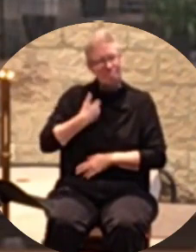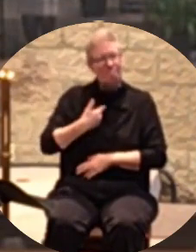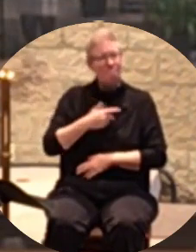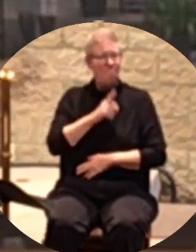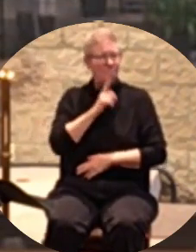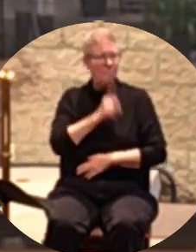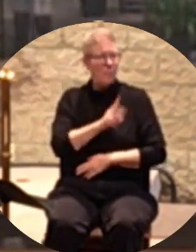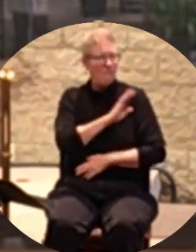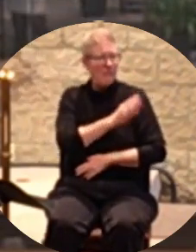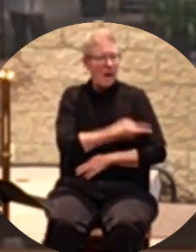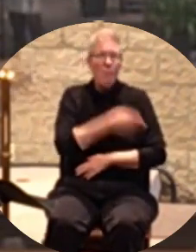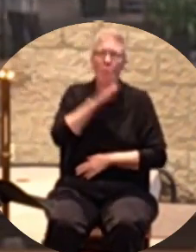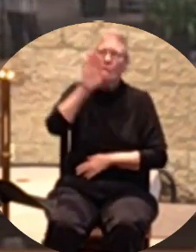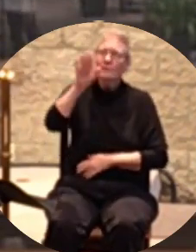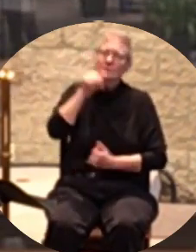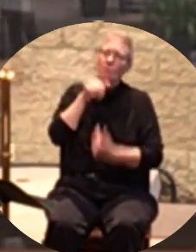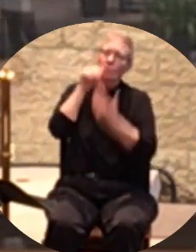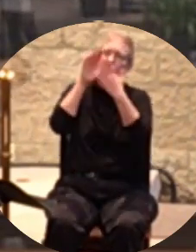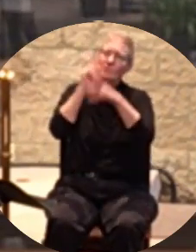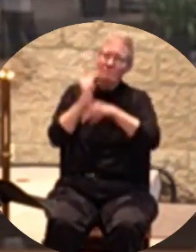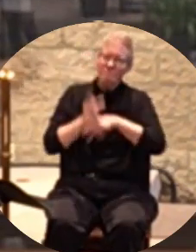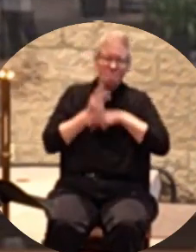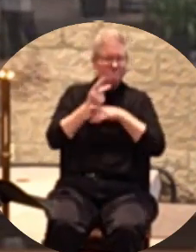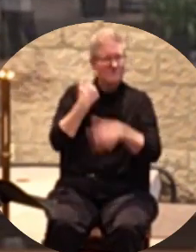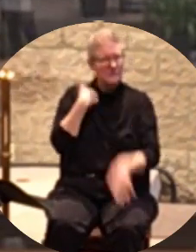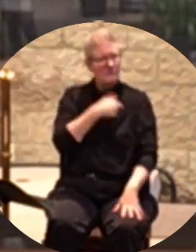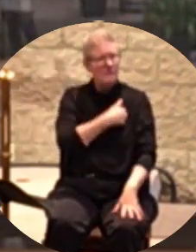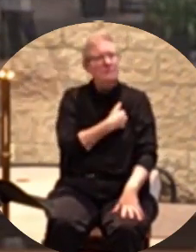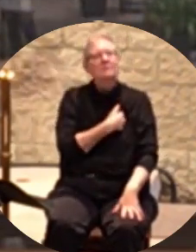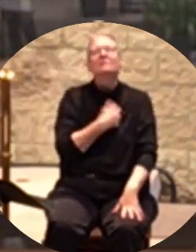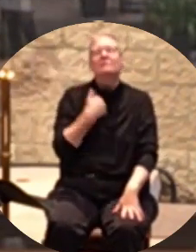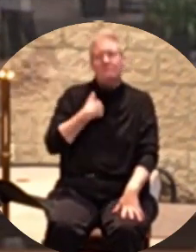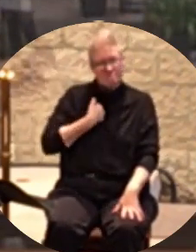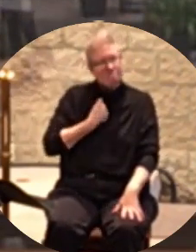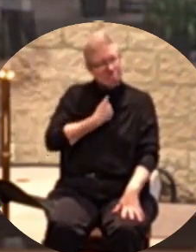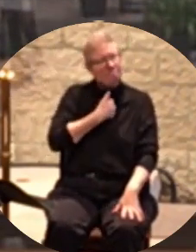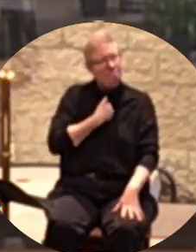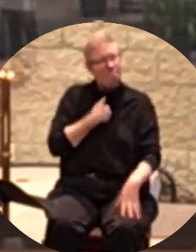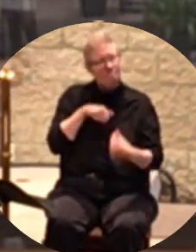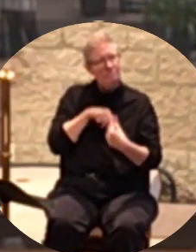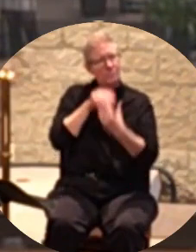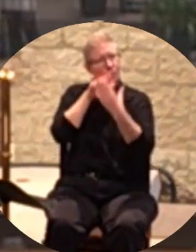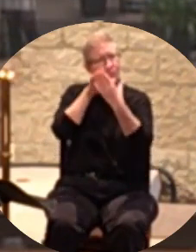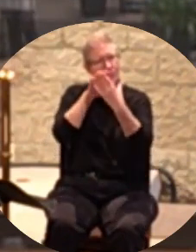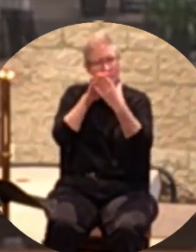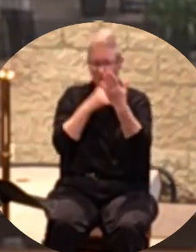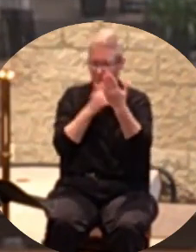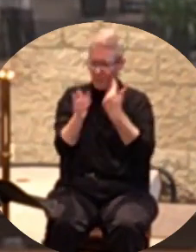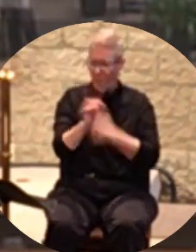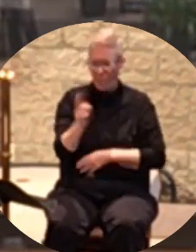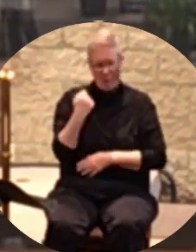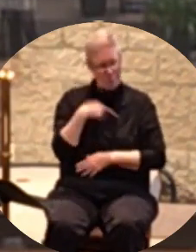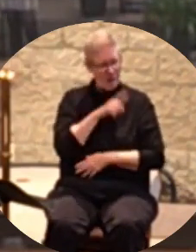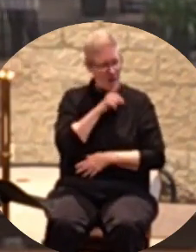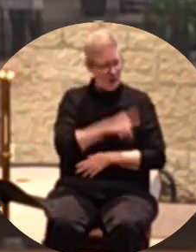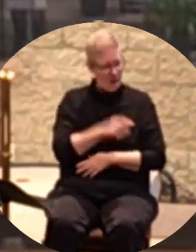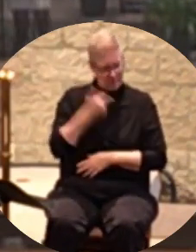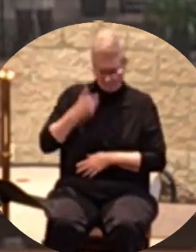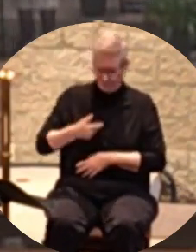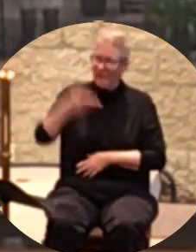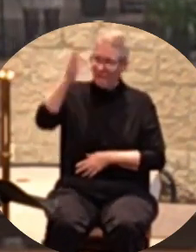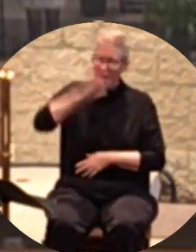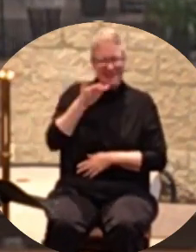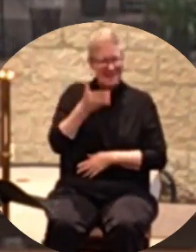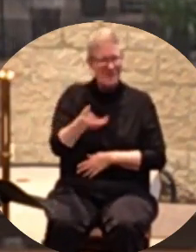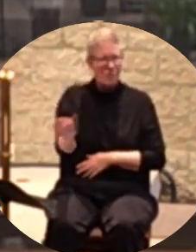presence of God watches over us. I am presence. Wherever we are, God is. I am divine,